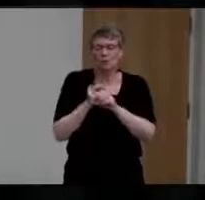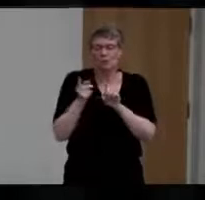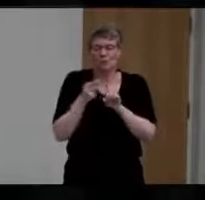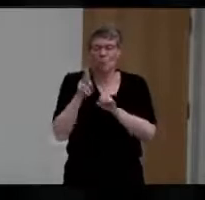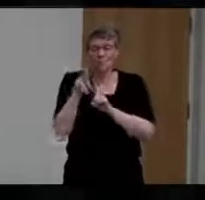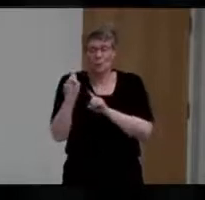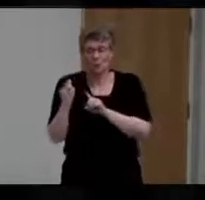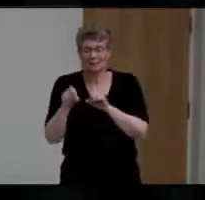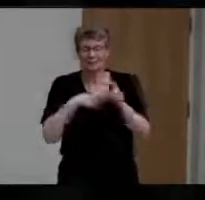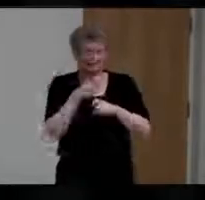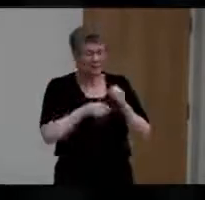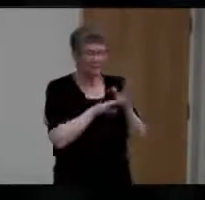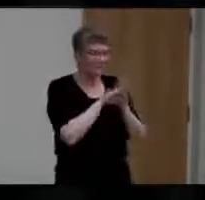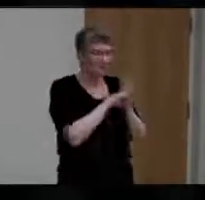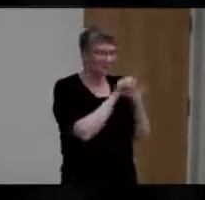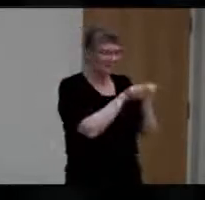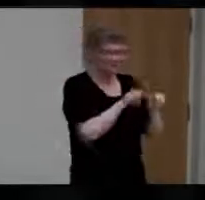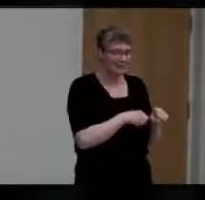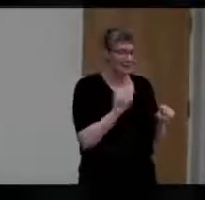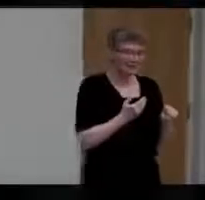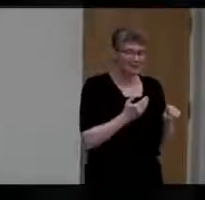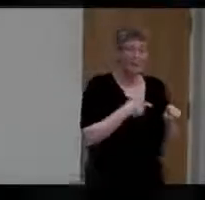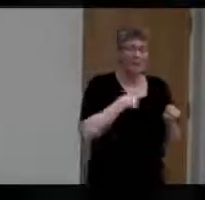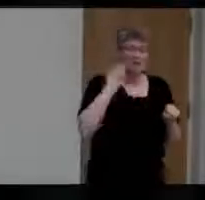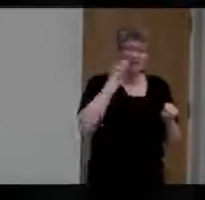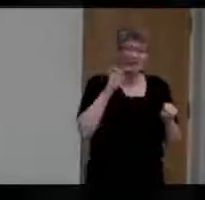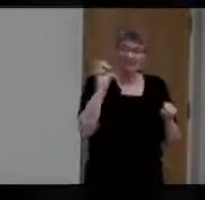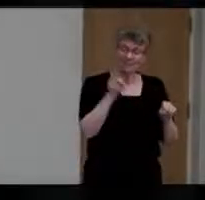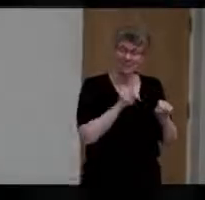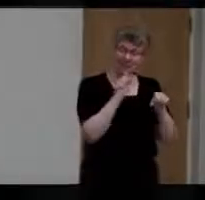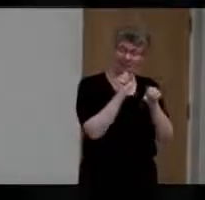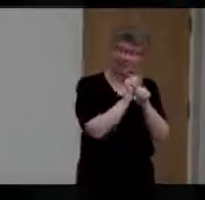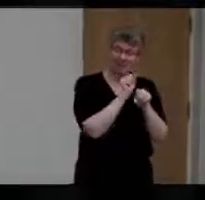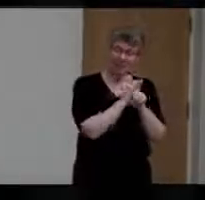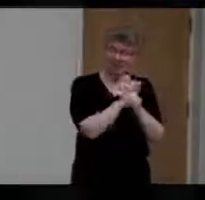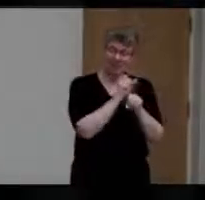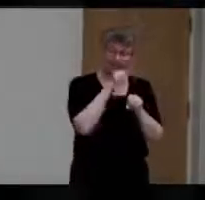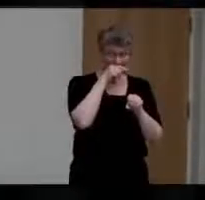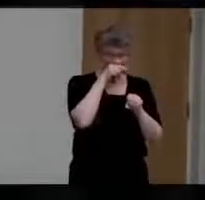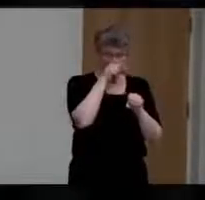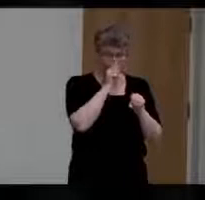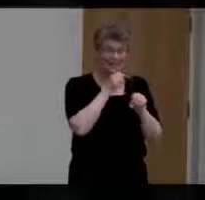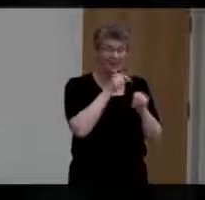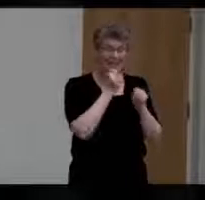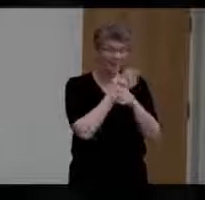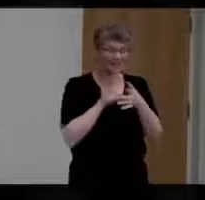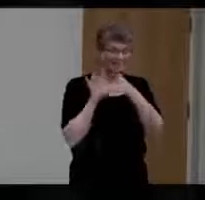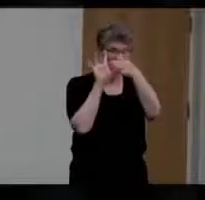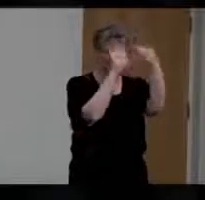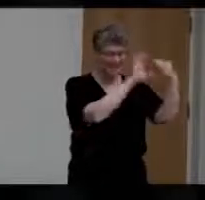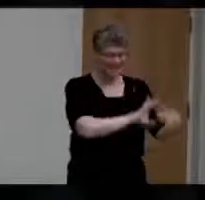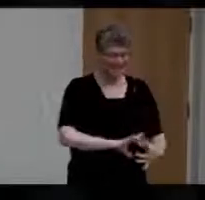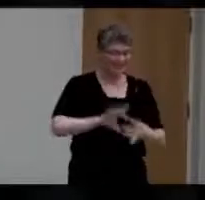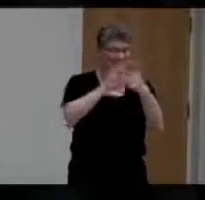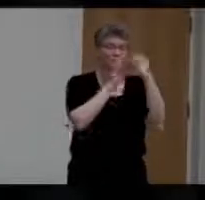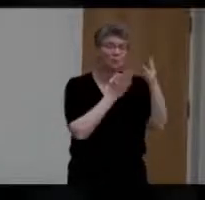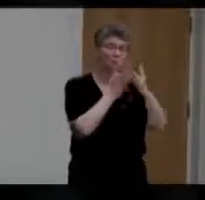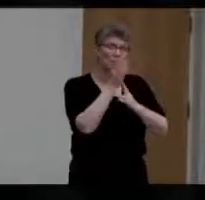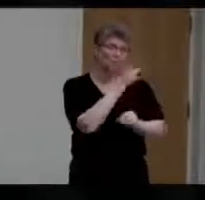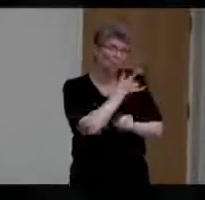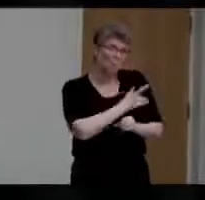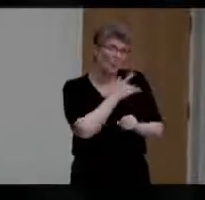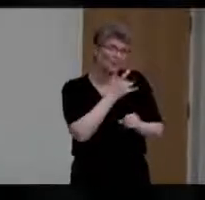of a public health care system and Connect Care, that everything in the province is connected and potentially